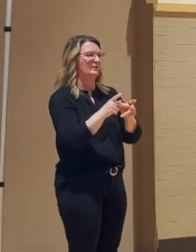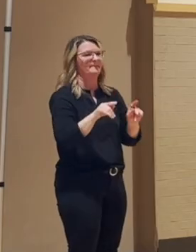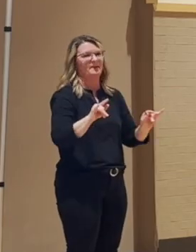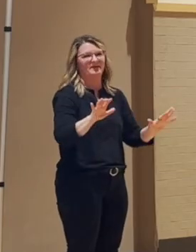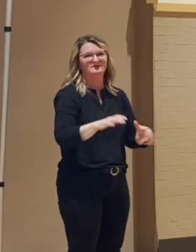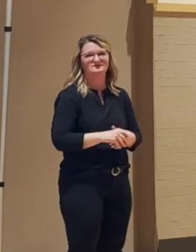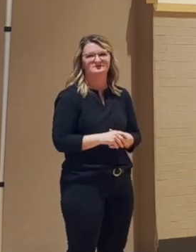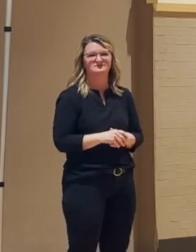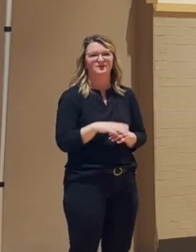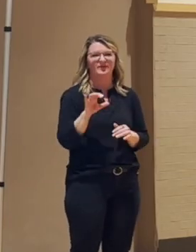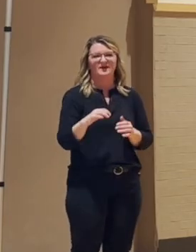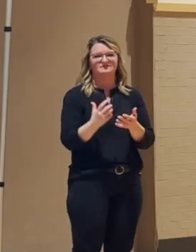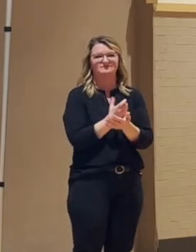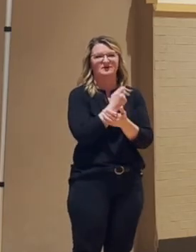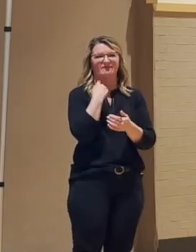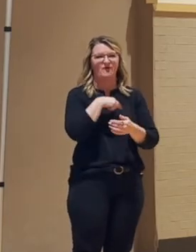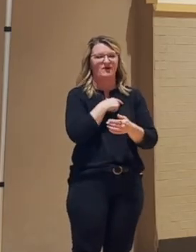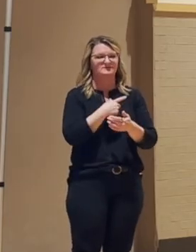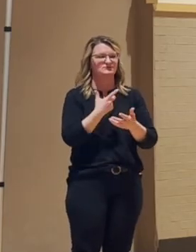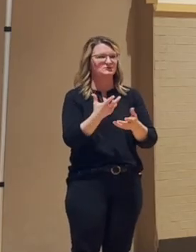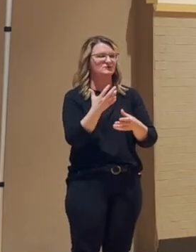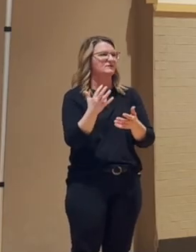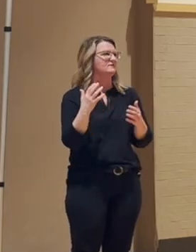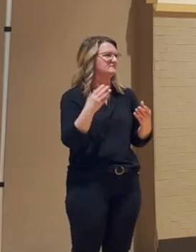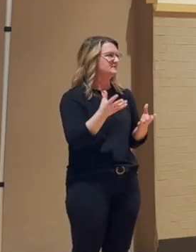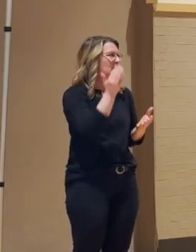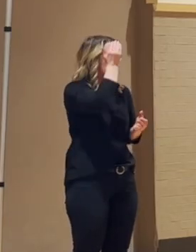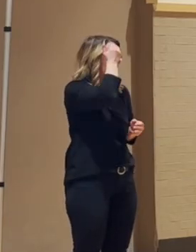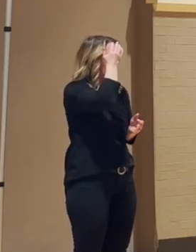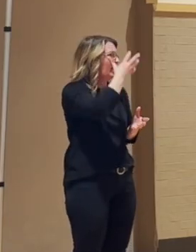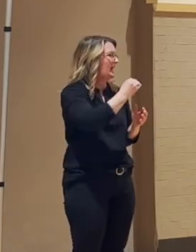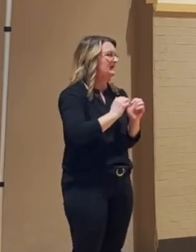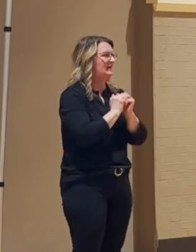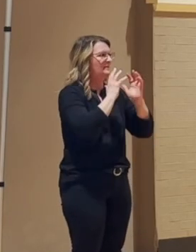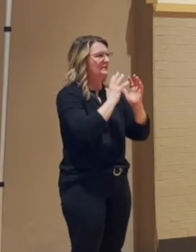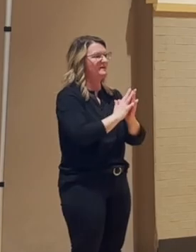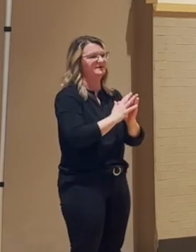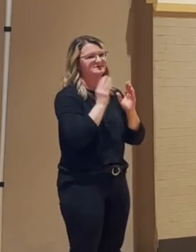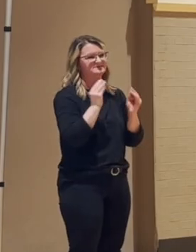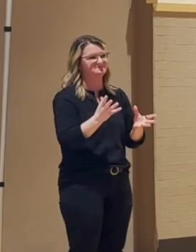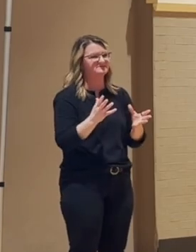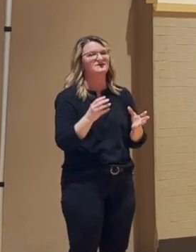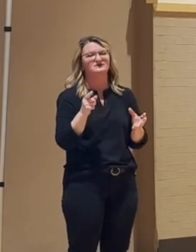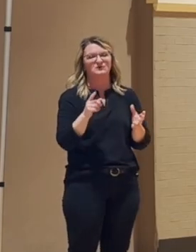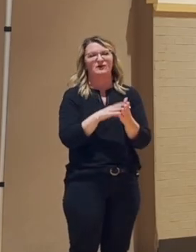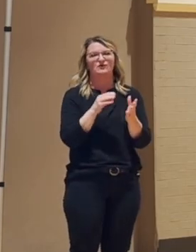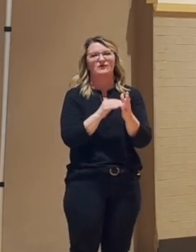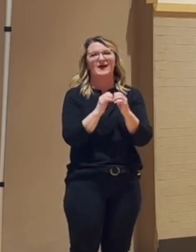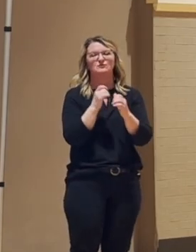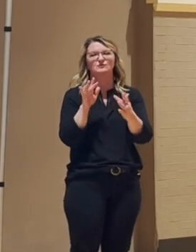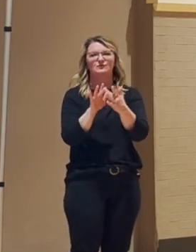And that's an opportunity for us to capture some information and to implement this stuff so that we can learn how to reach people